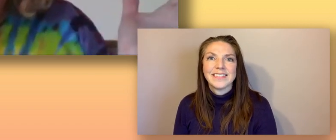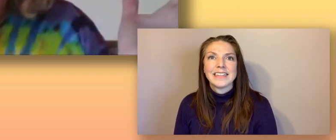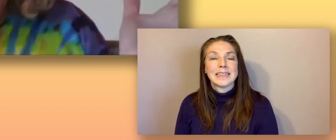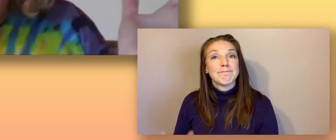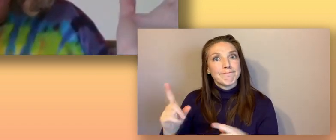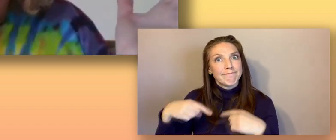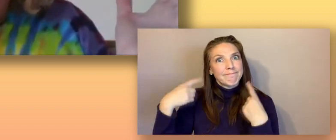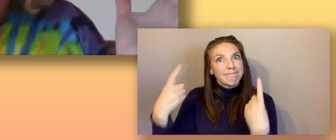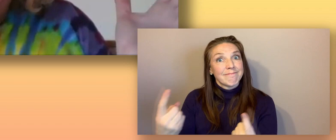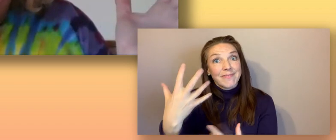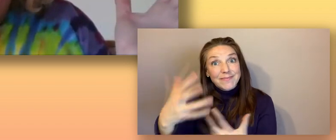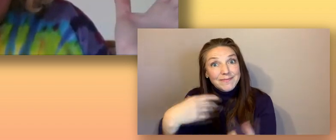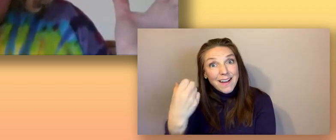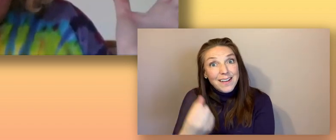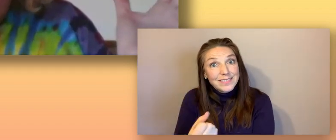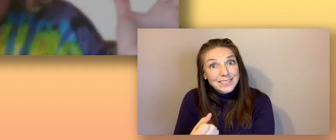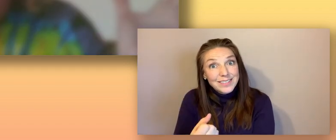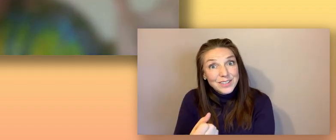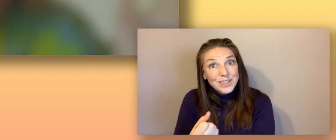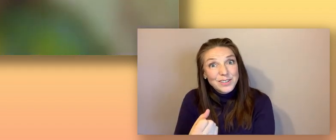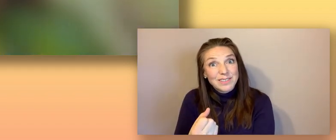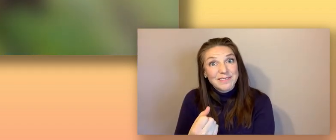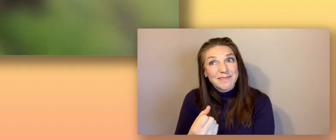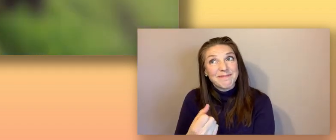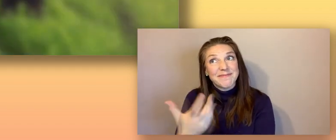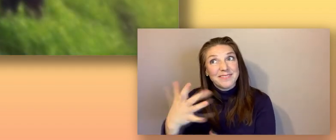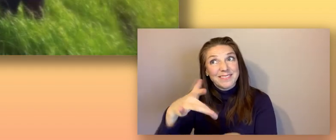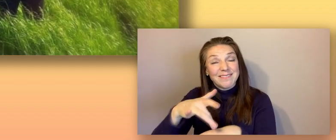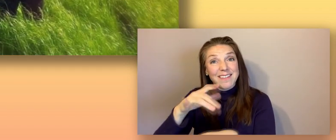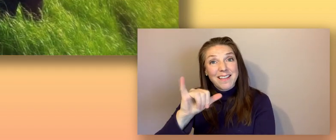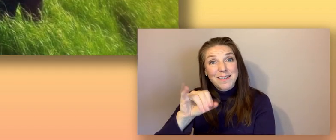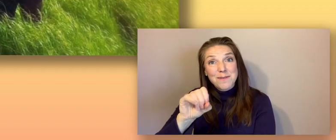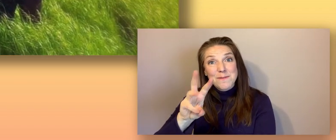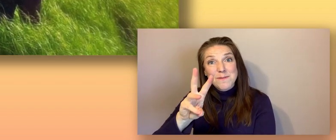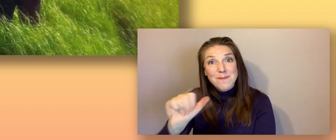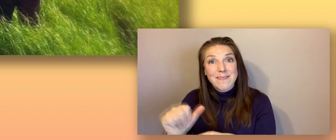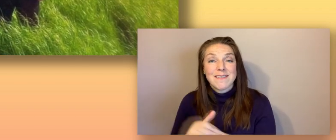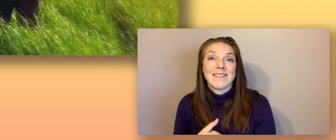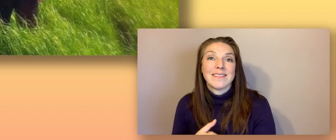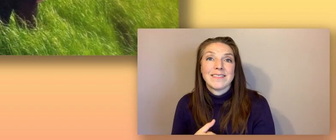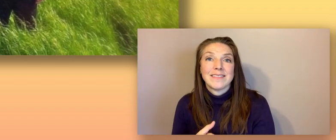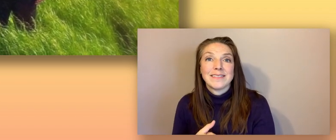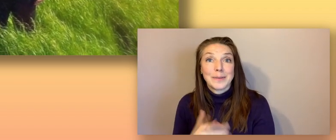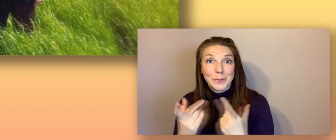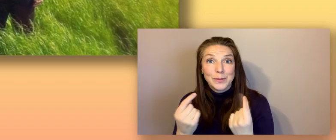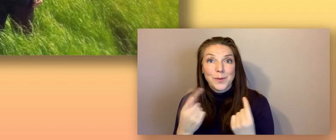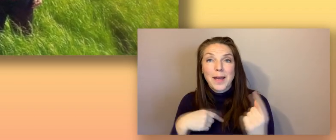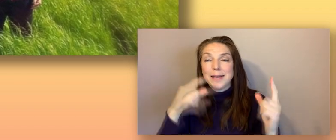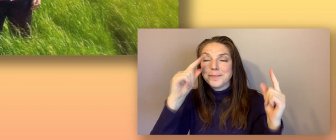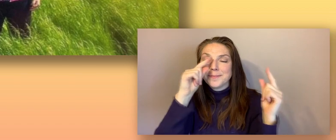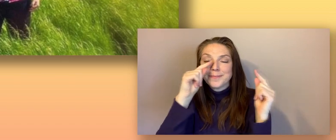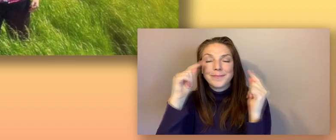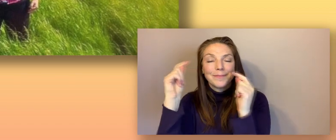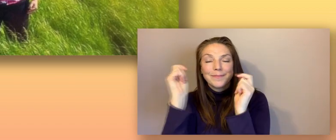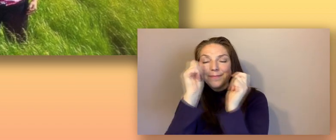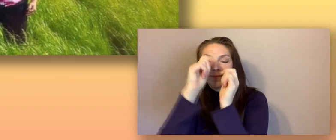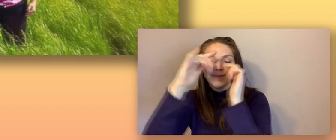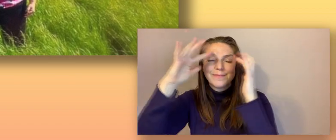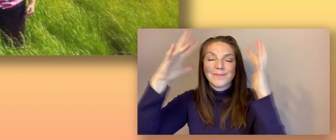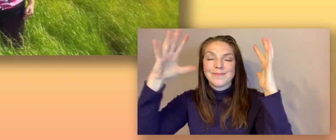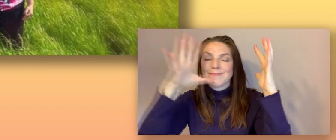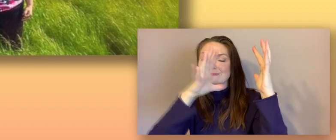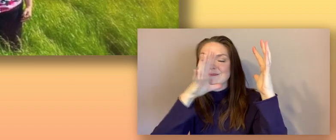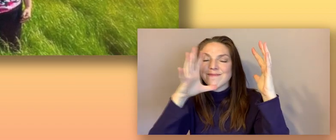been 5 years since I've been in Iowa. I close my eyes and think of the